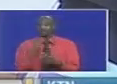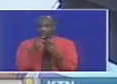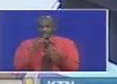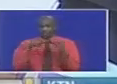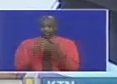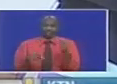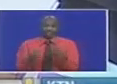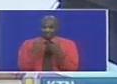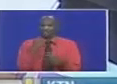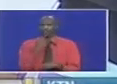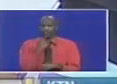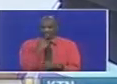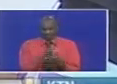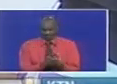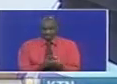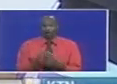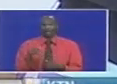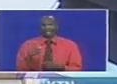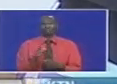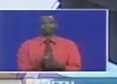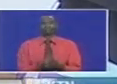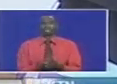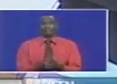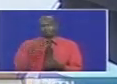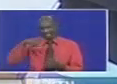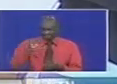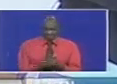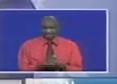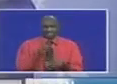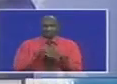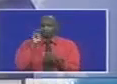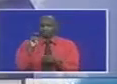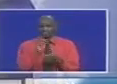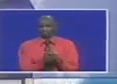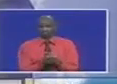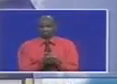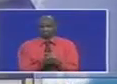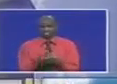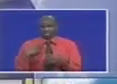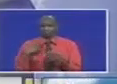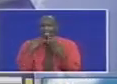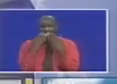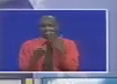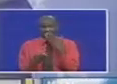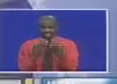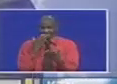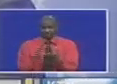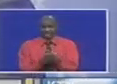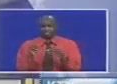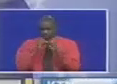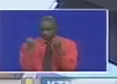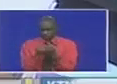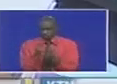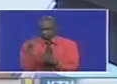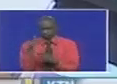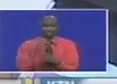just, Bona PS, just looking at some of the responses we are getting via social media, just talking